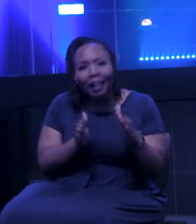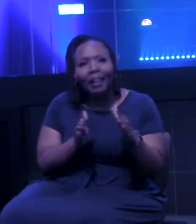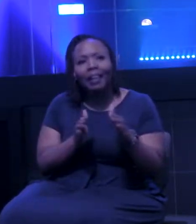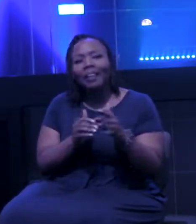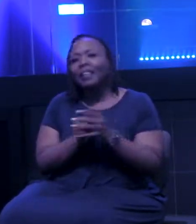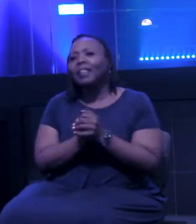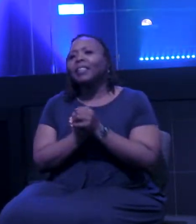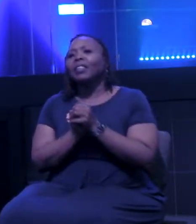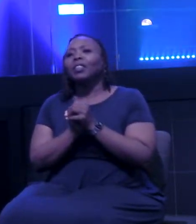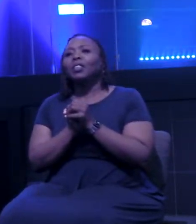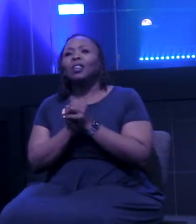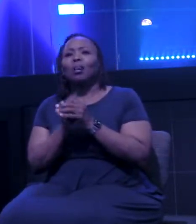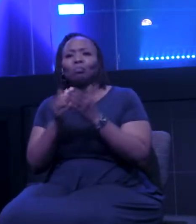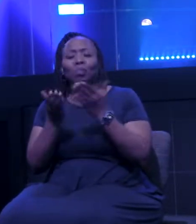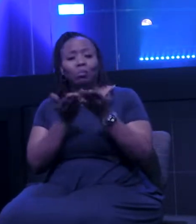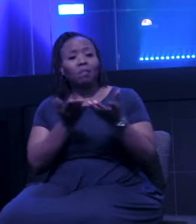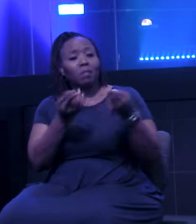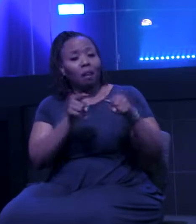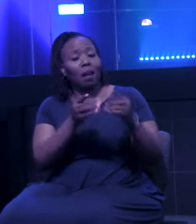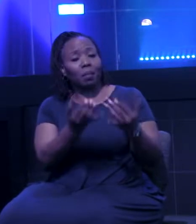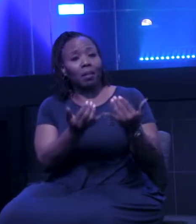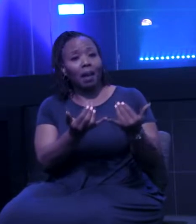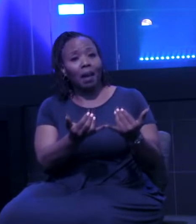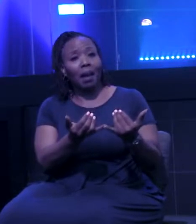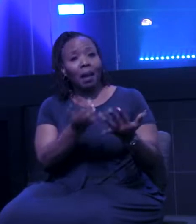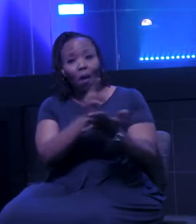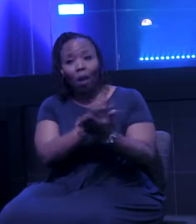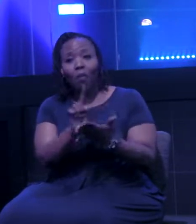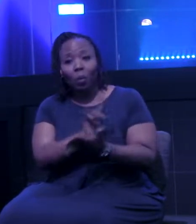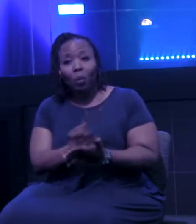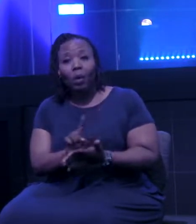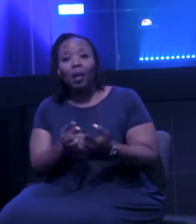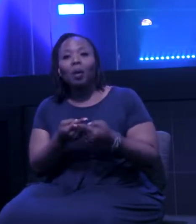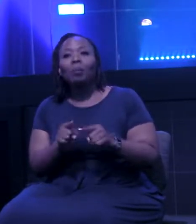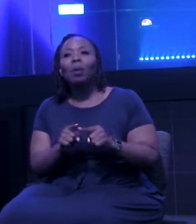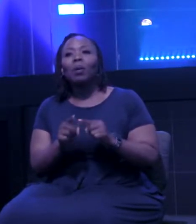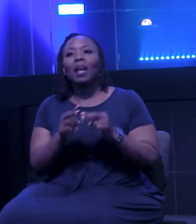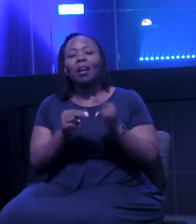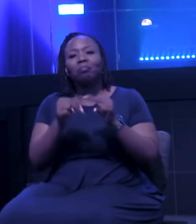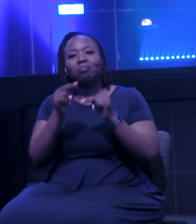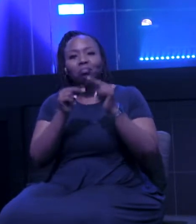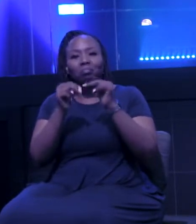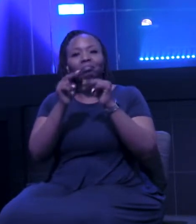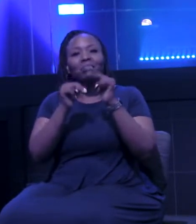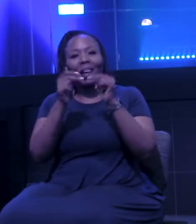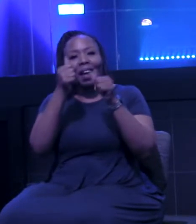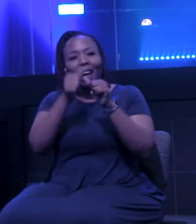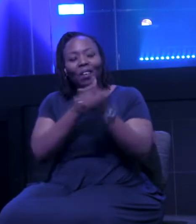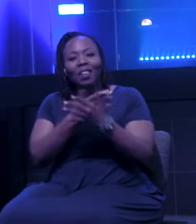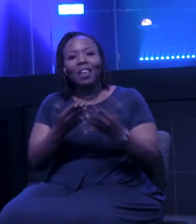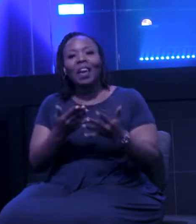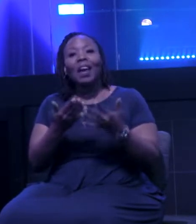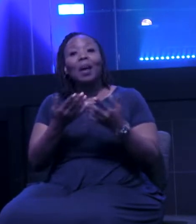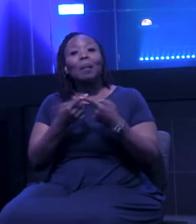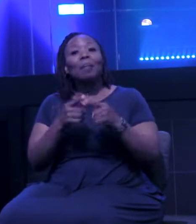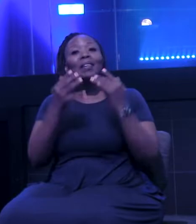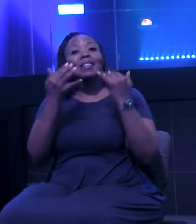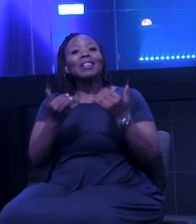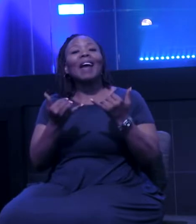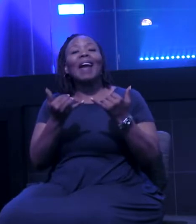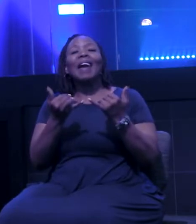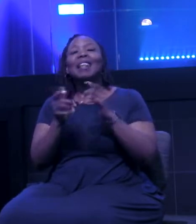launch. Services are happening there every single week, but we're renovating everything. And today is a big day because